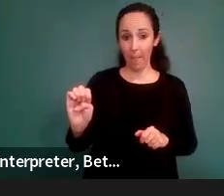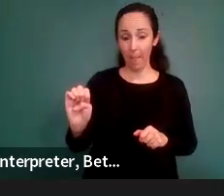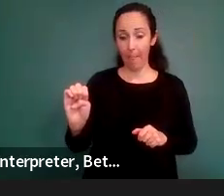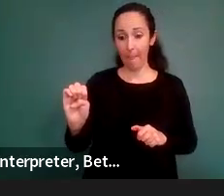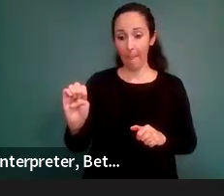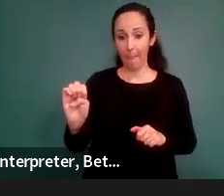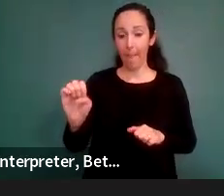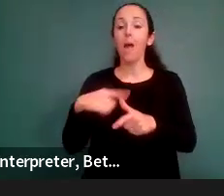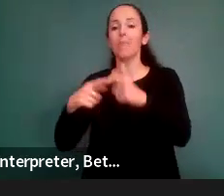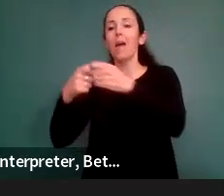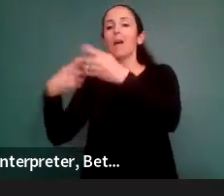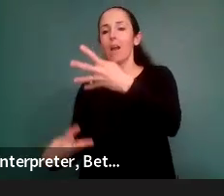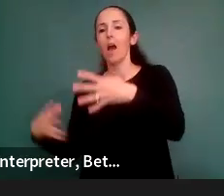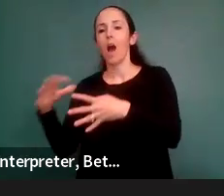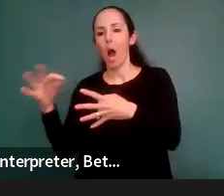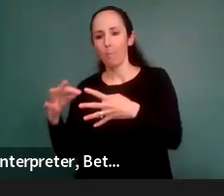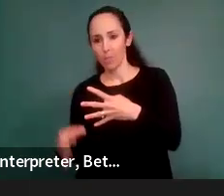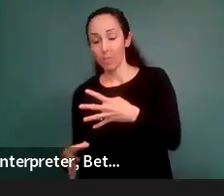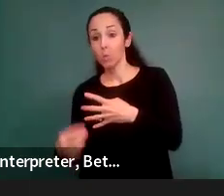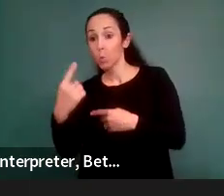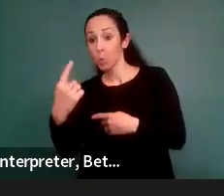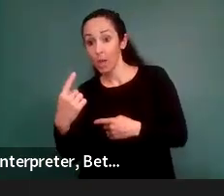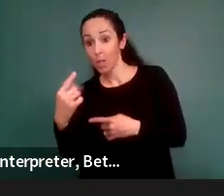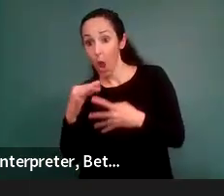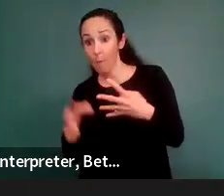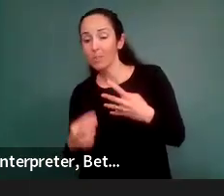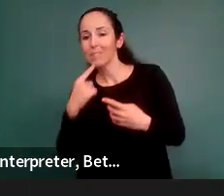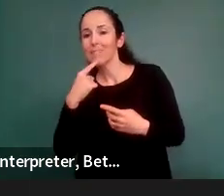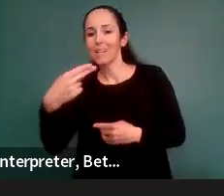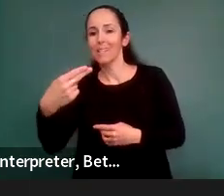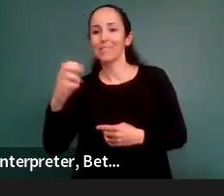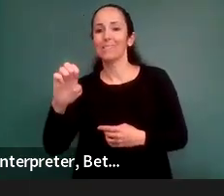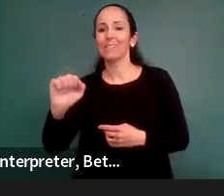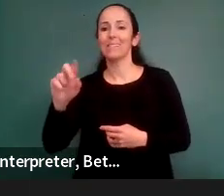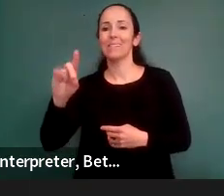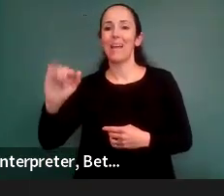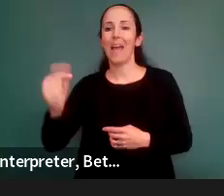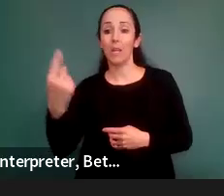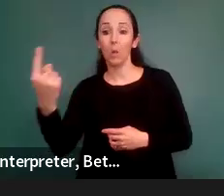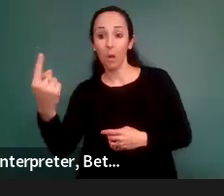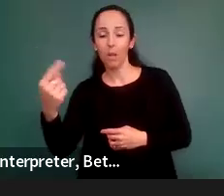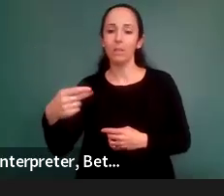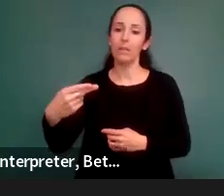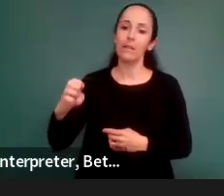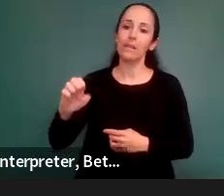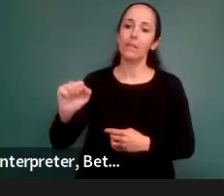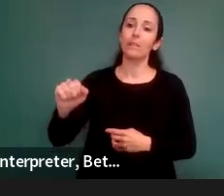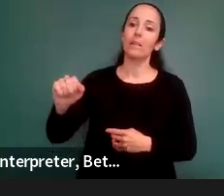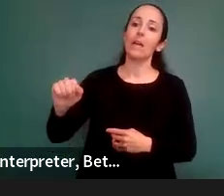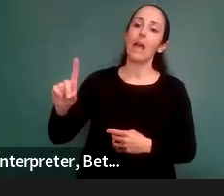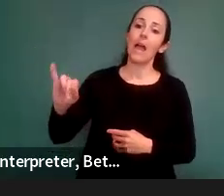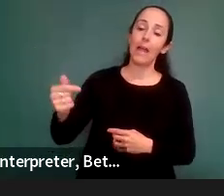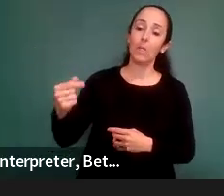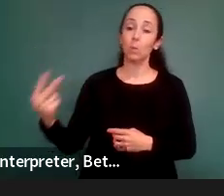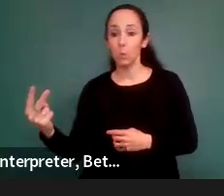of options in a grid, and one of them will be heading 1, heading 2, all the way up through 6. So for the title of